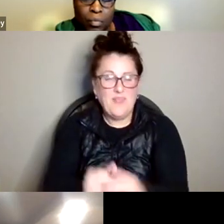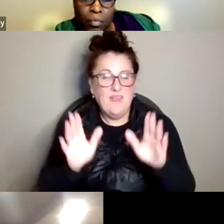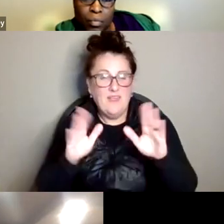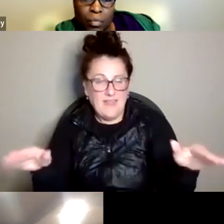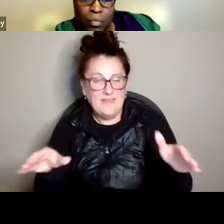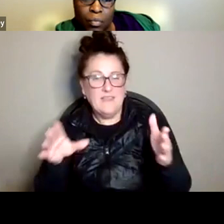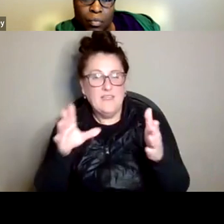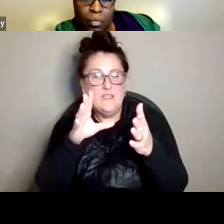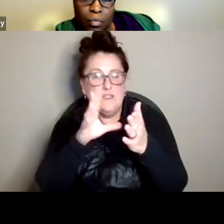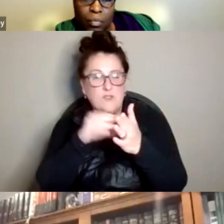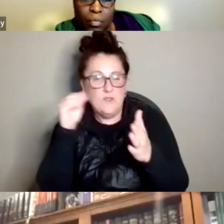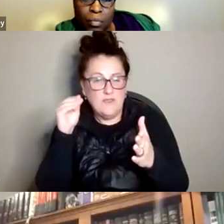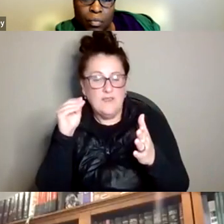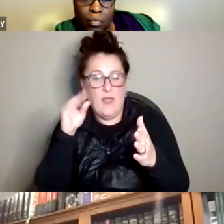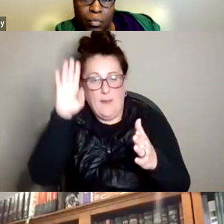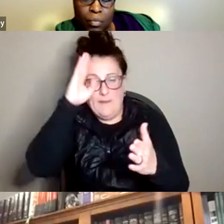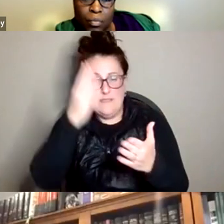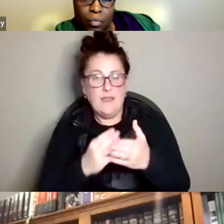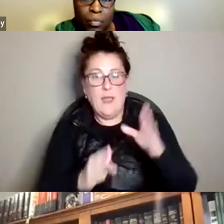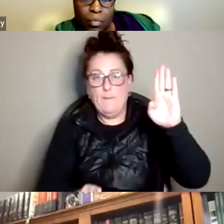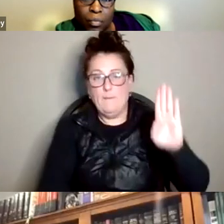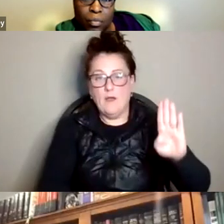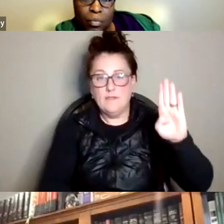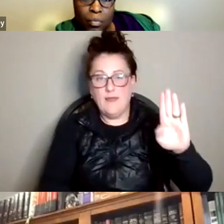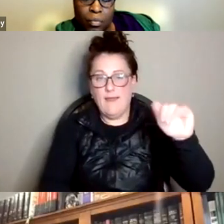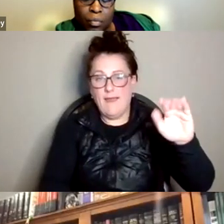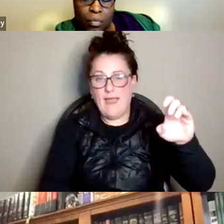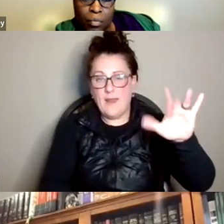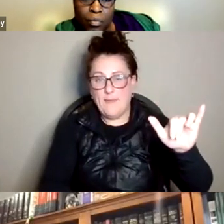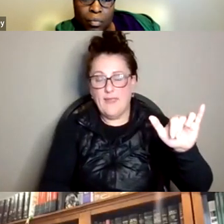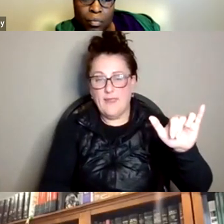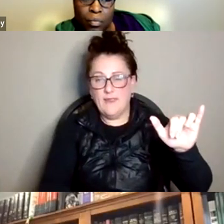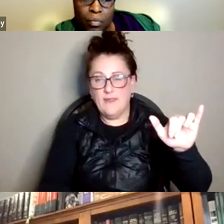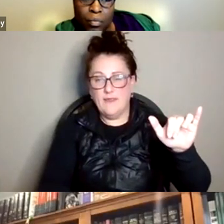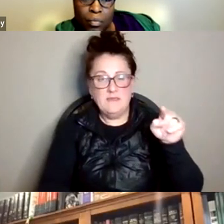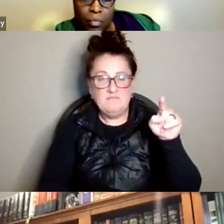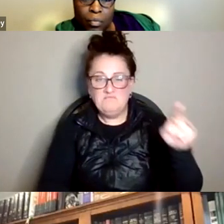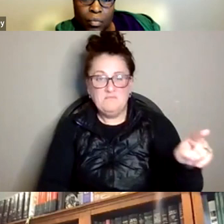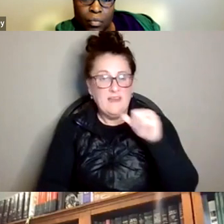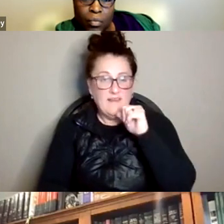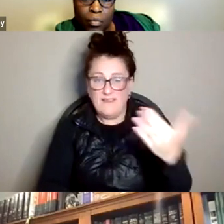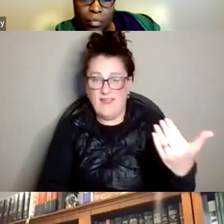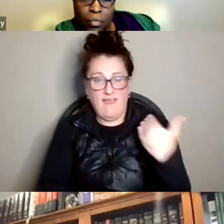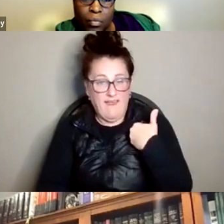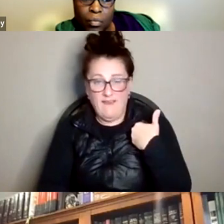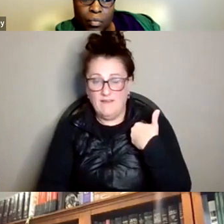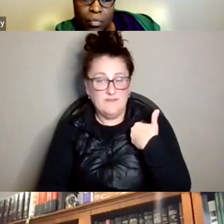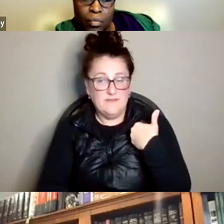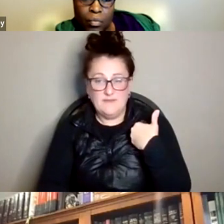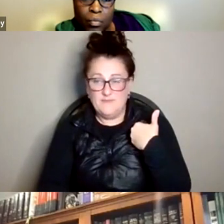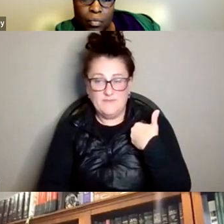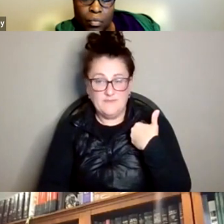my son is in Boston Land Academy, and you know, he doesn't have, like, they don't give